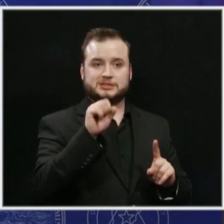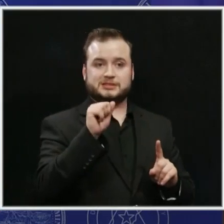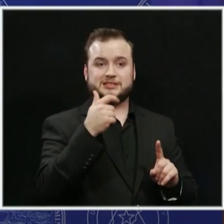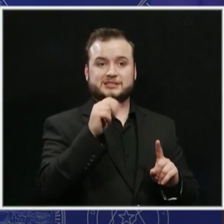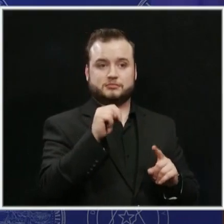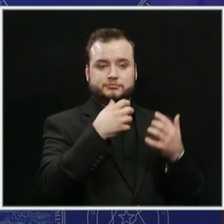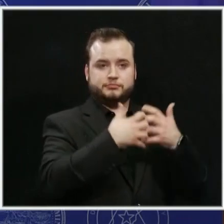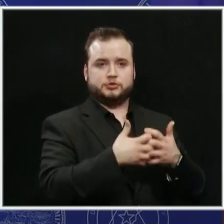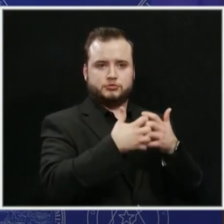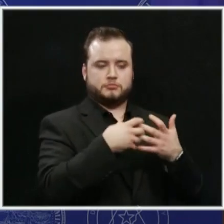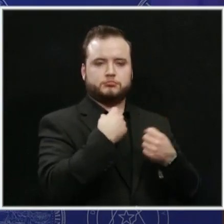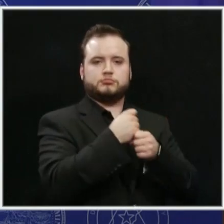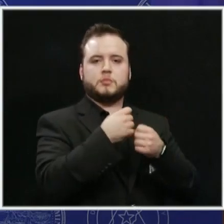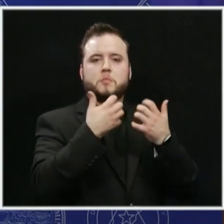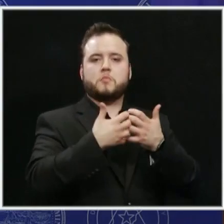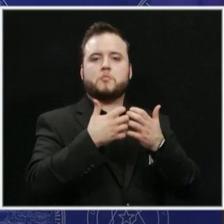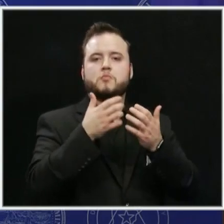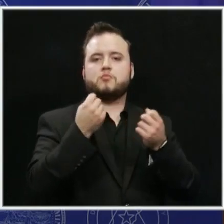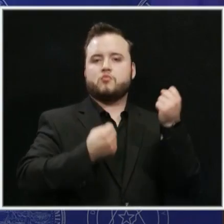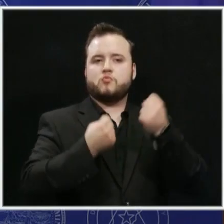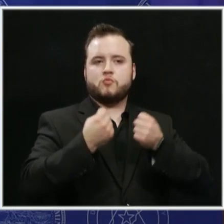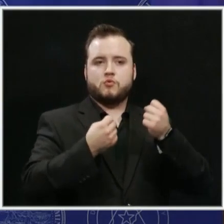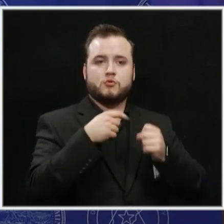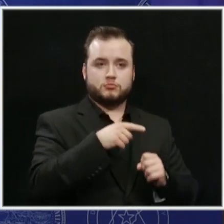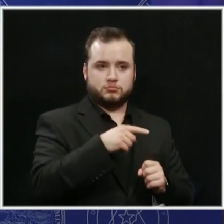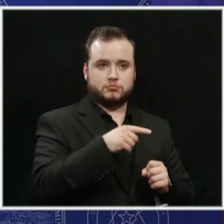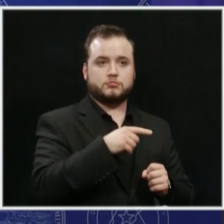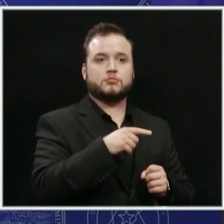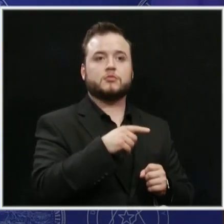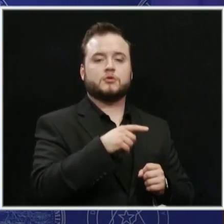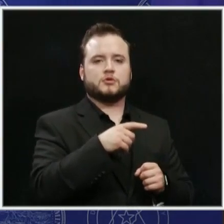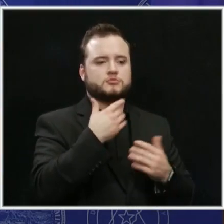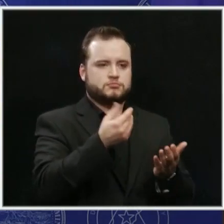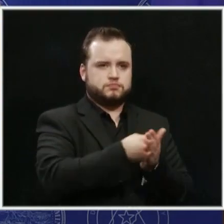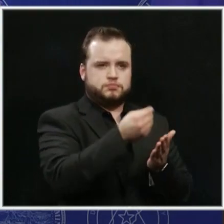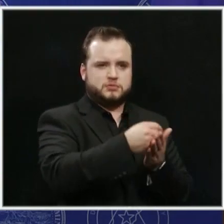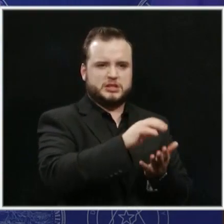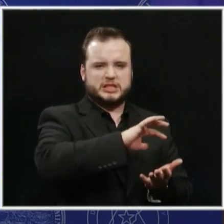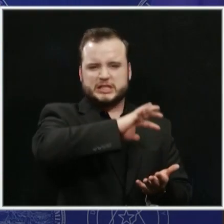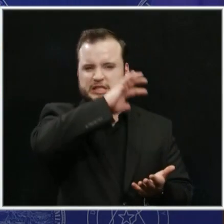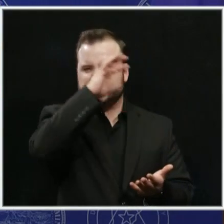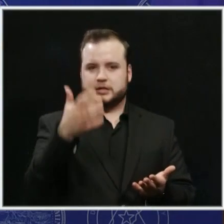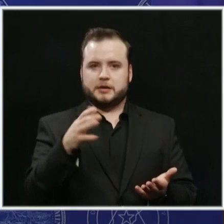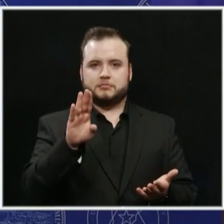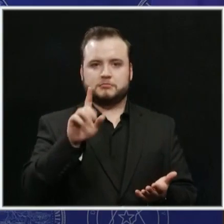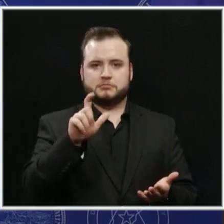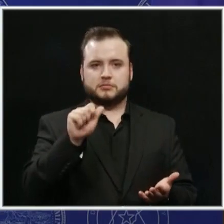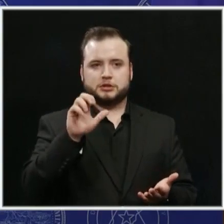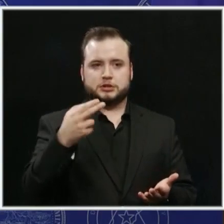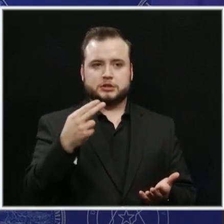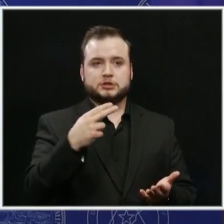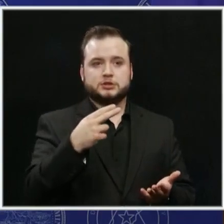bleach to help Minnesota child care providers. We found some drivers on that. They drove bleach to